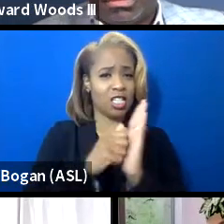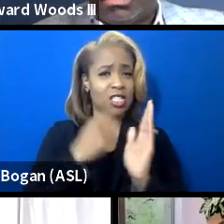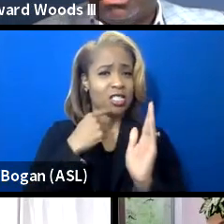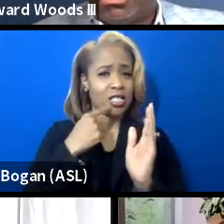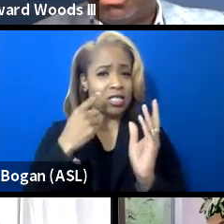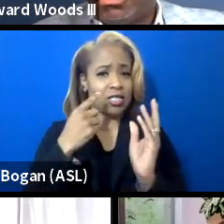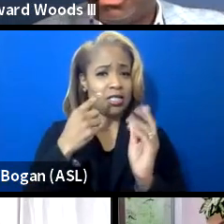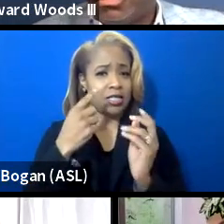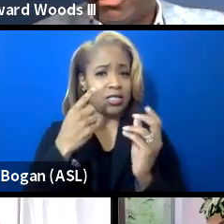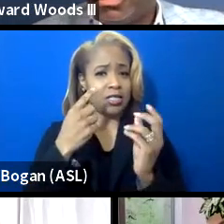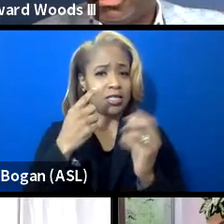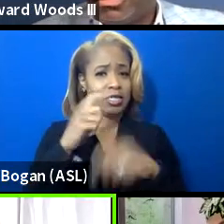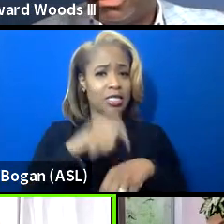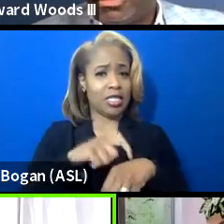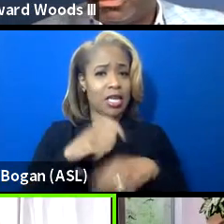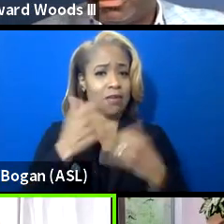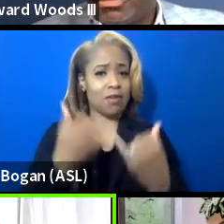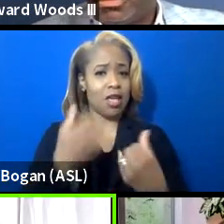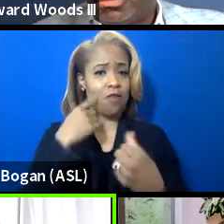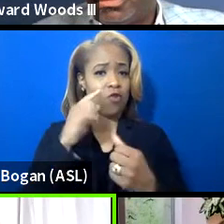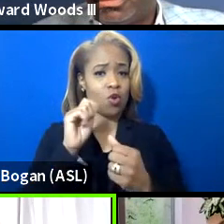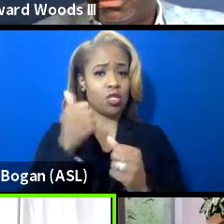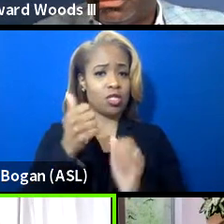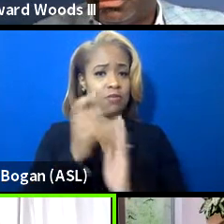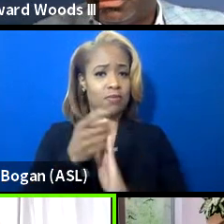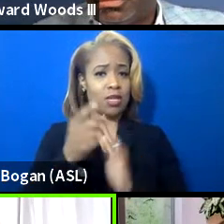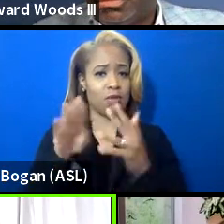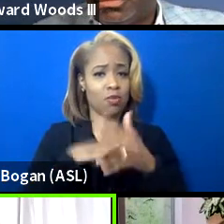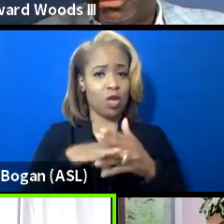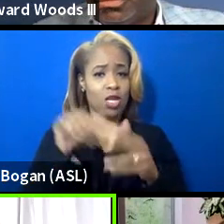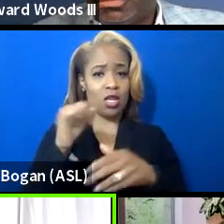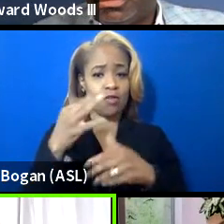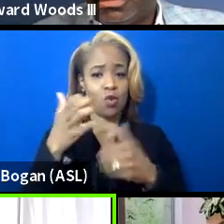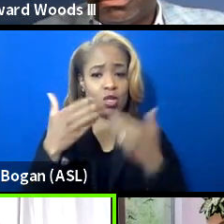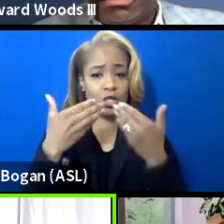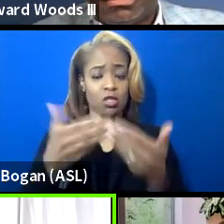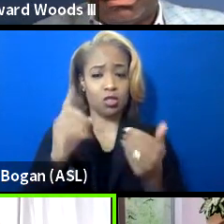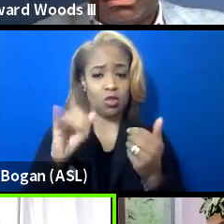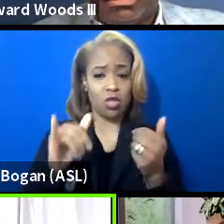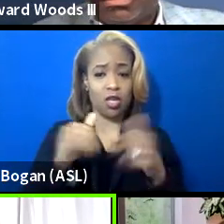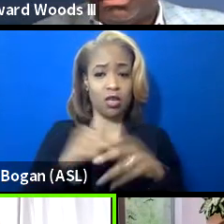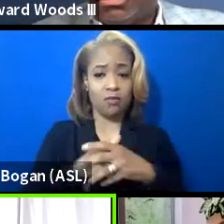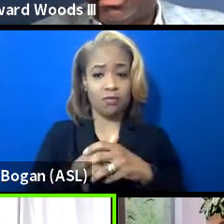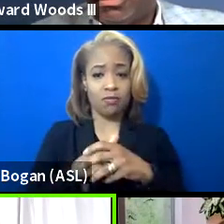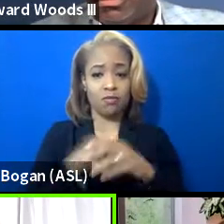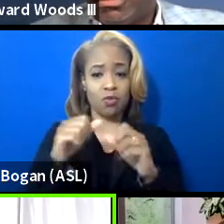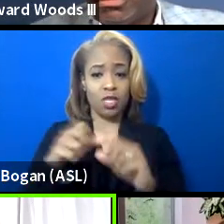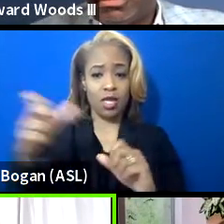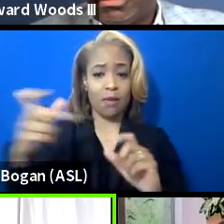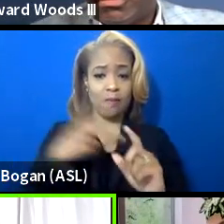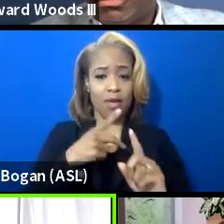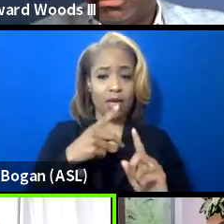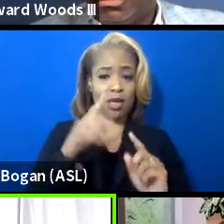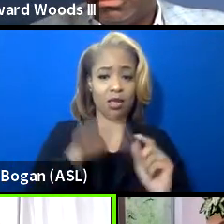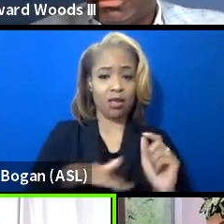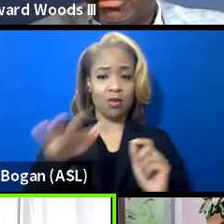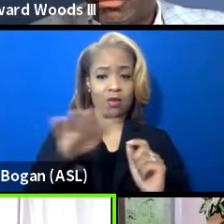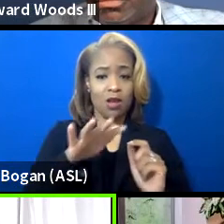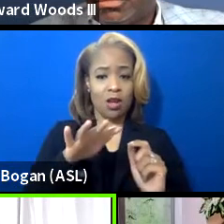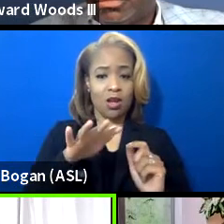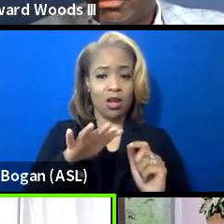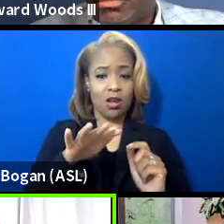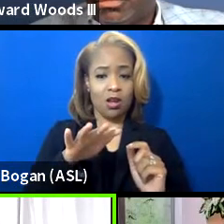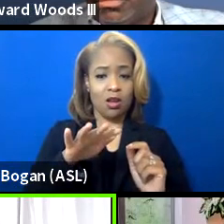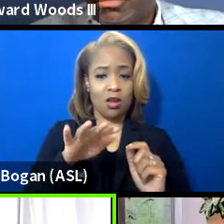10-minute break. If we would like to take that 10-minute break, I propose that we come back at around